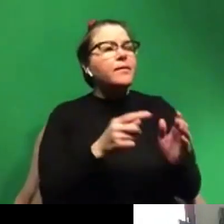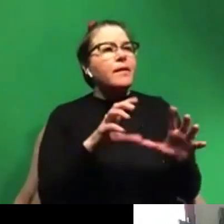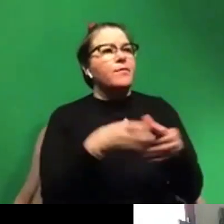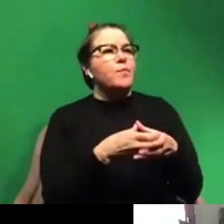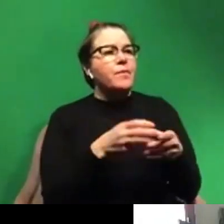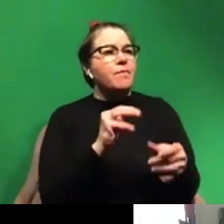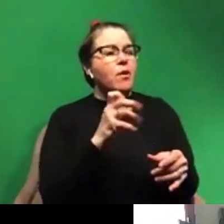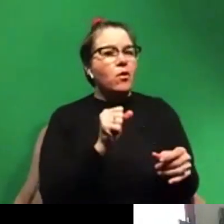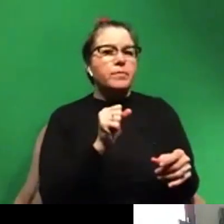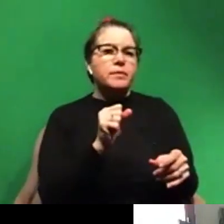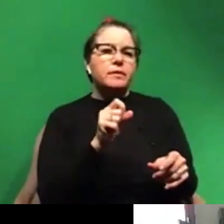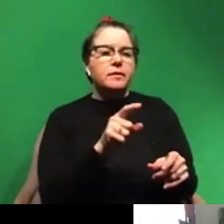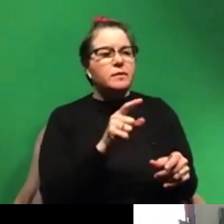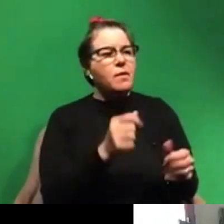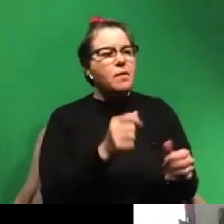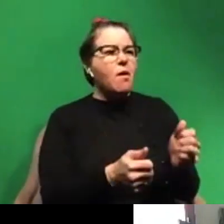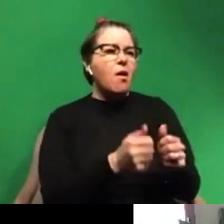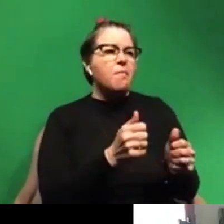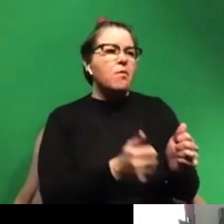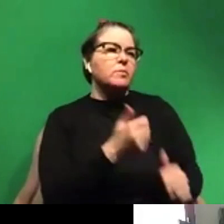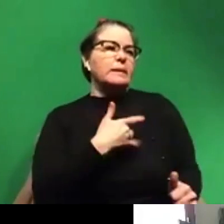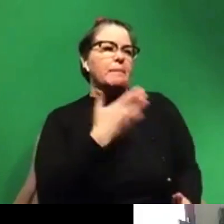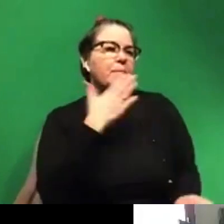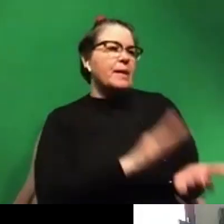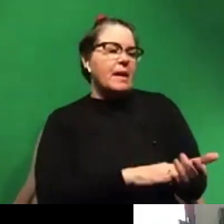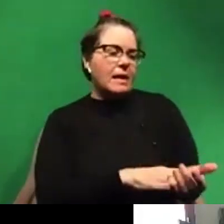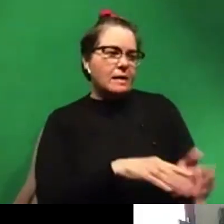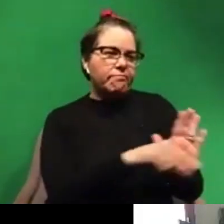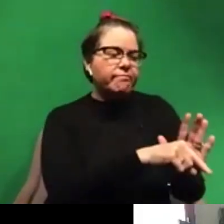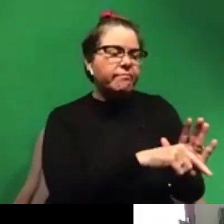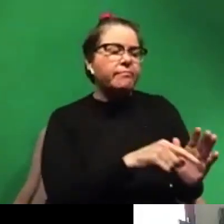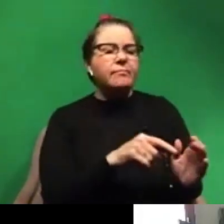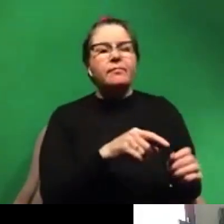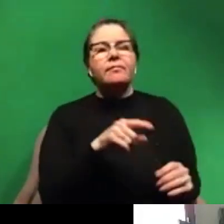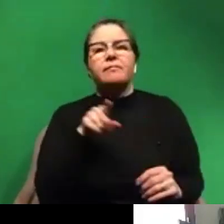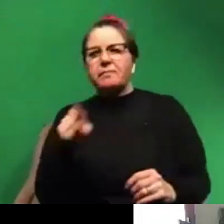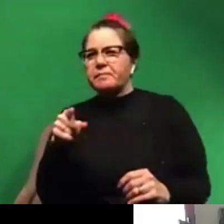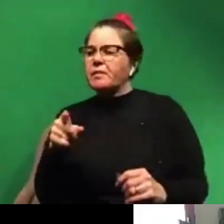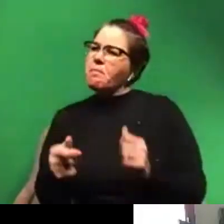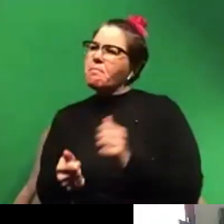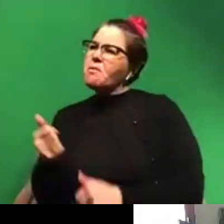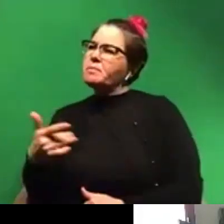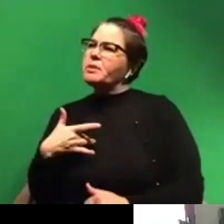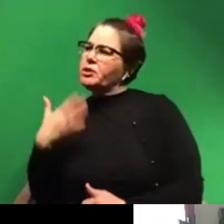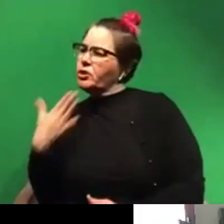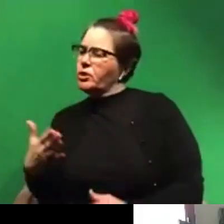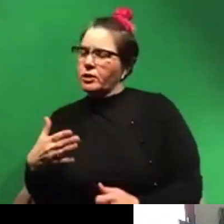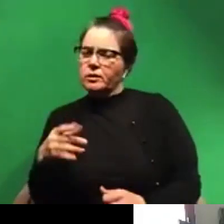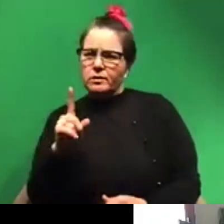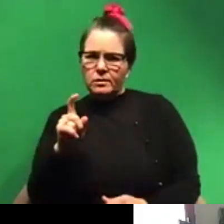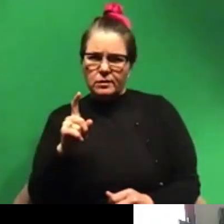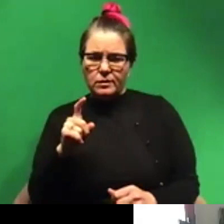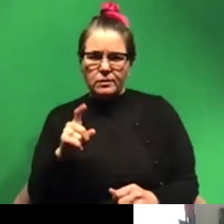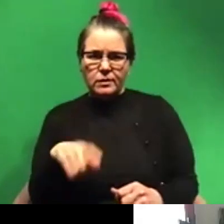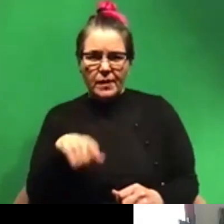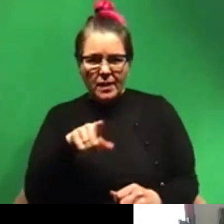like, these guys are almost all bad, context dependent, and are these microbes for the most part good, and then Vibrio are these like weirdos